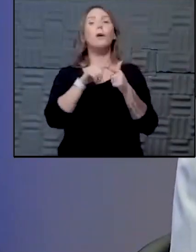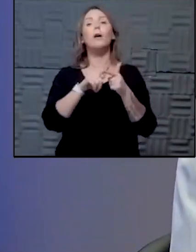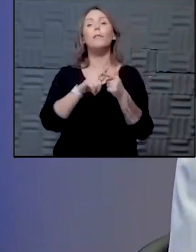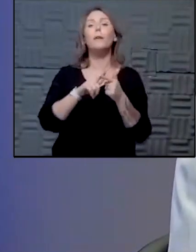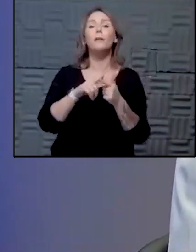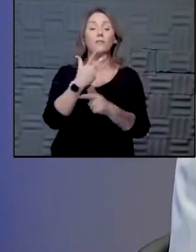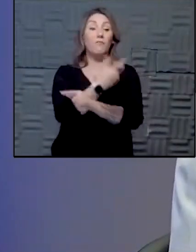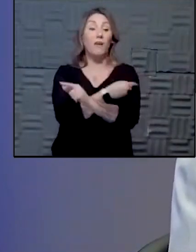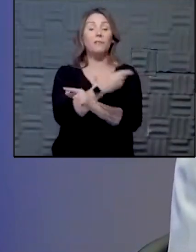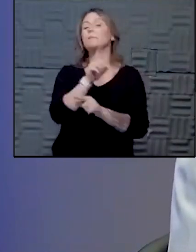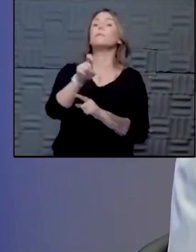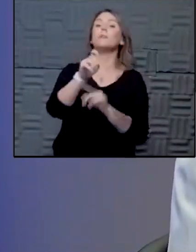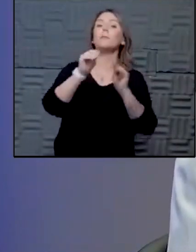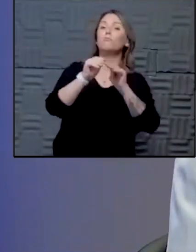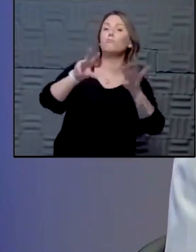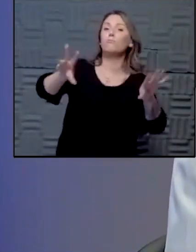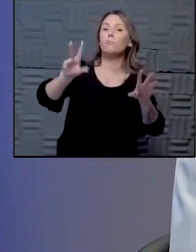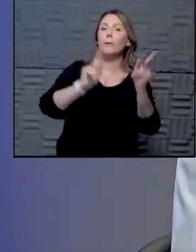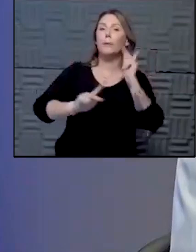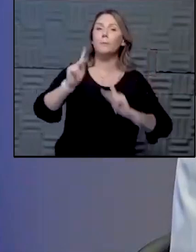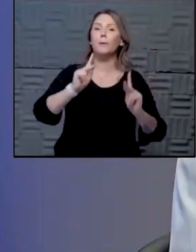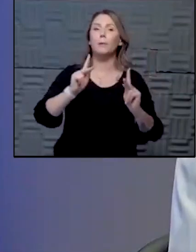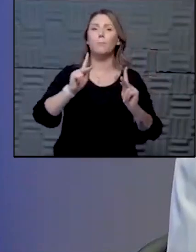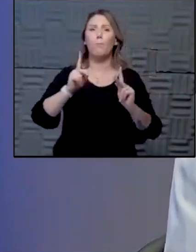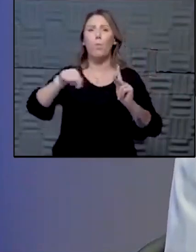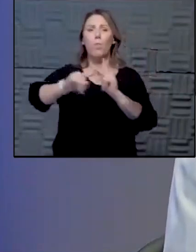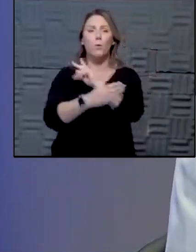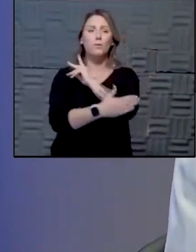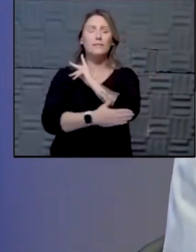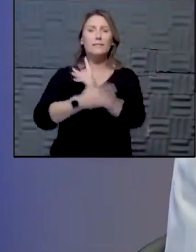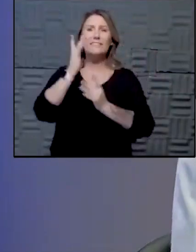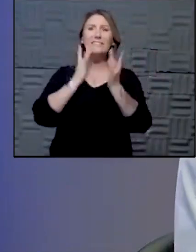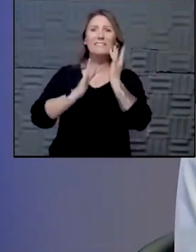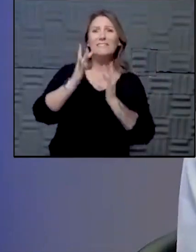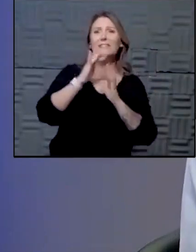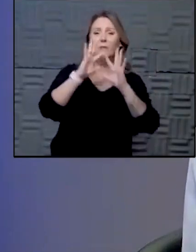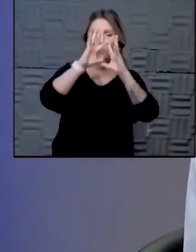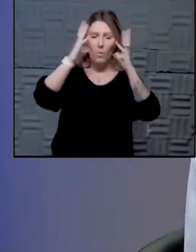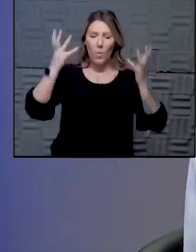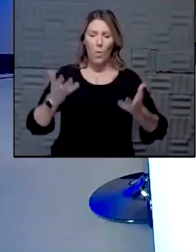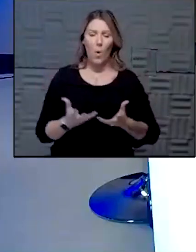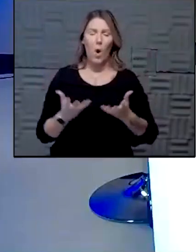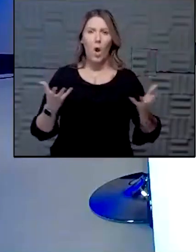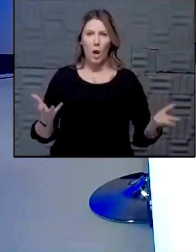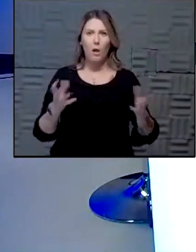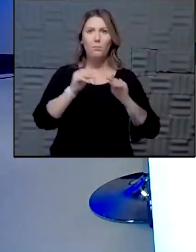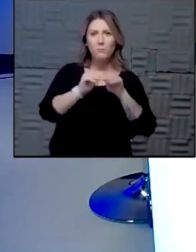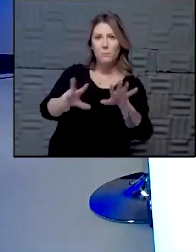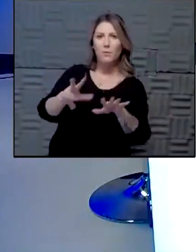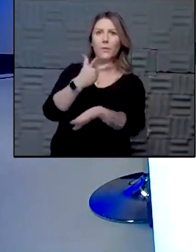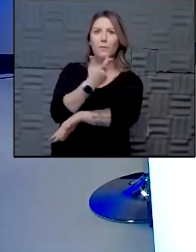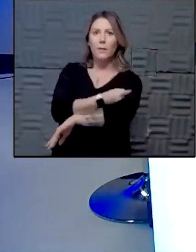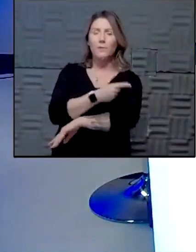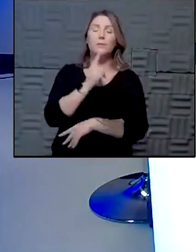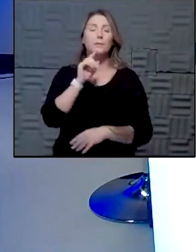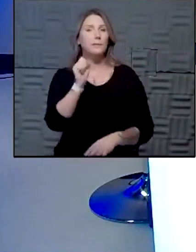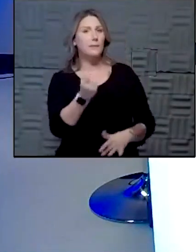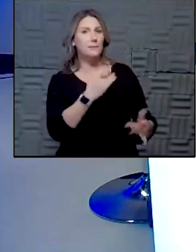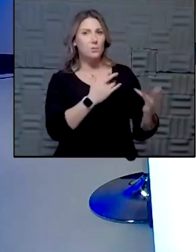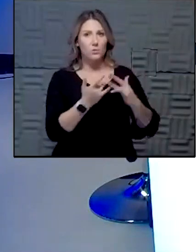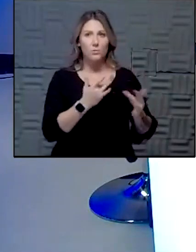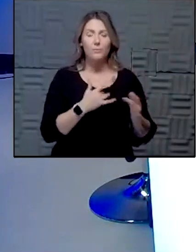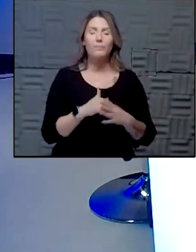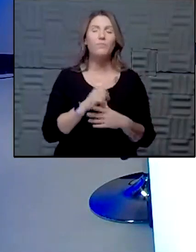those vaccines into those people, into those countries that are around the world as well. Yeah, so I think it is a concern. And I think